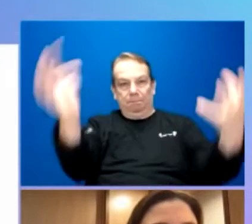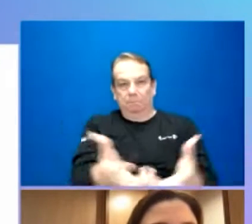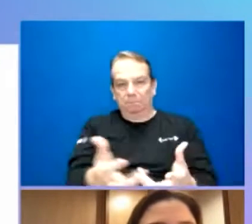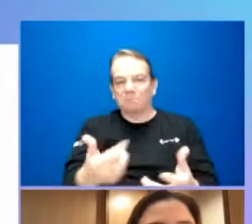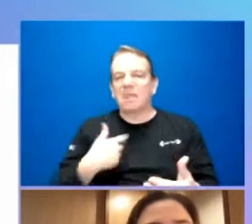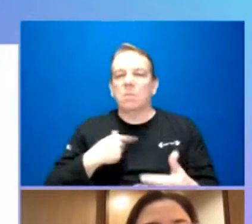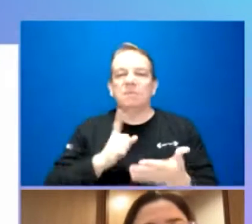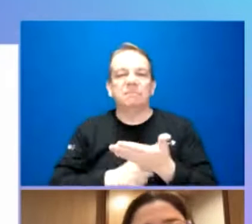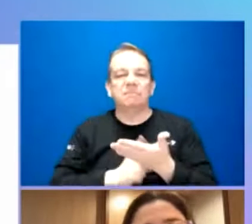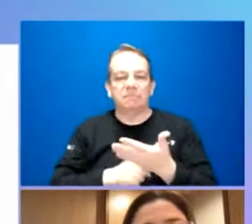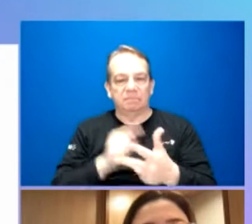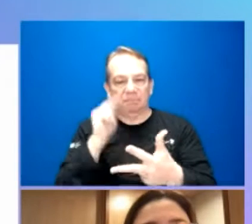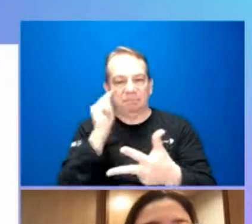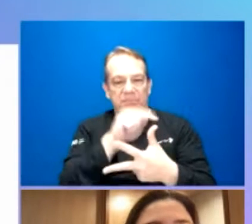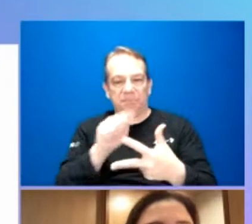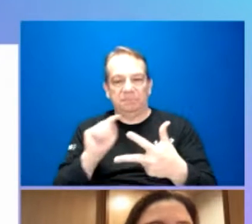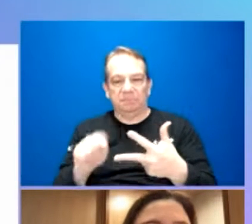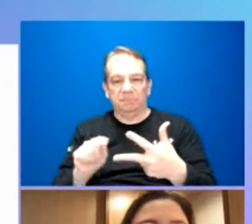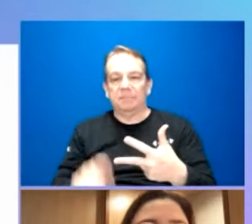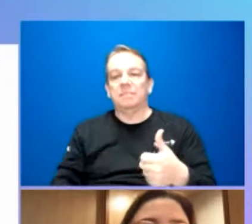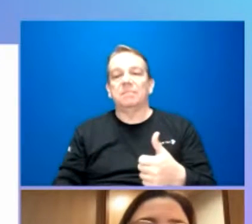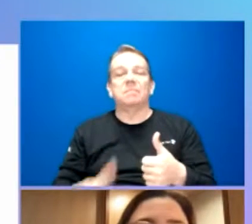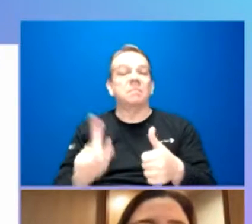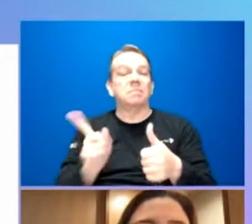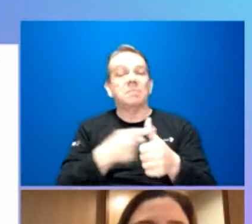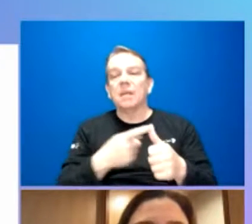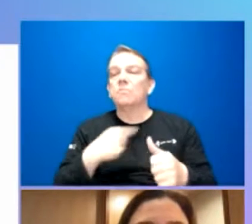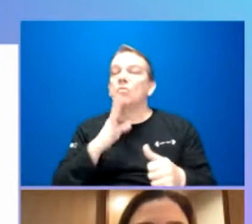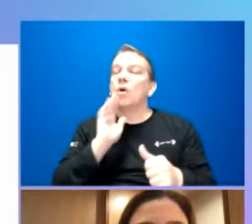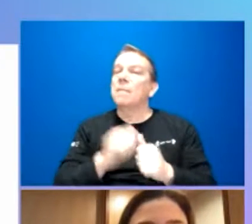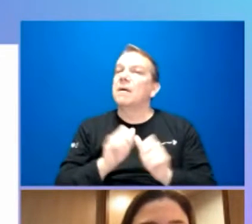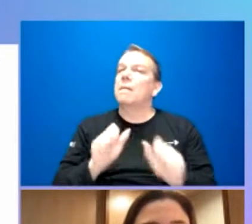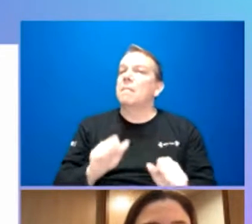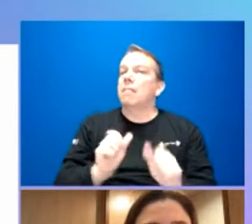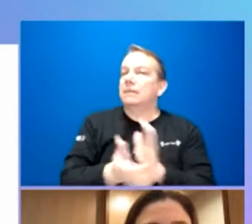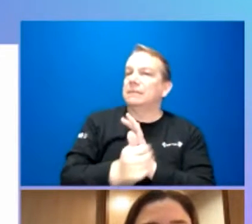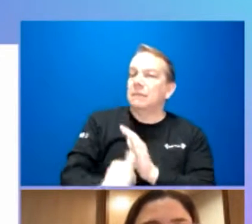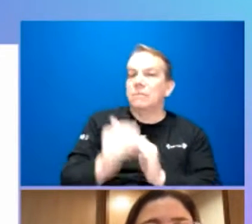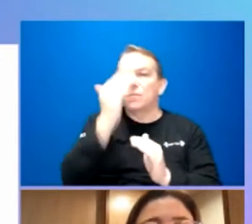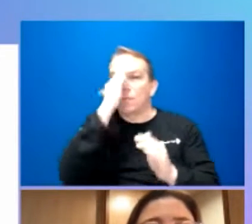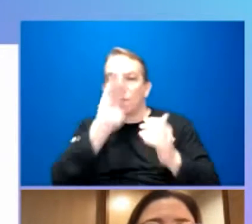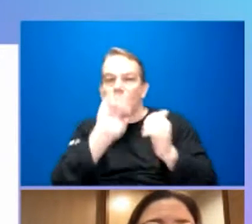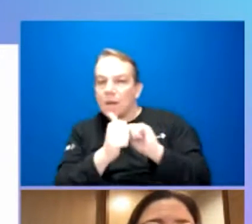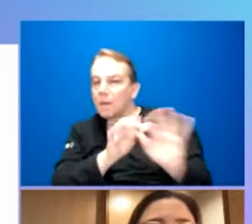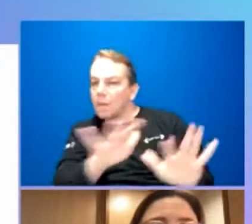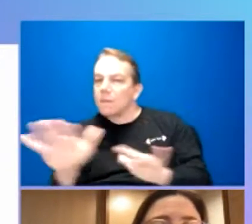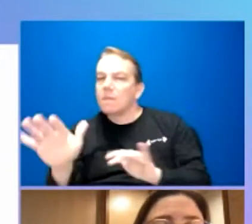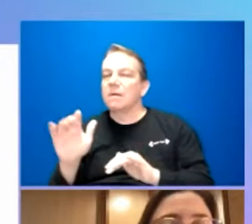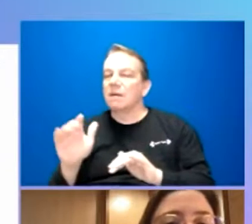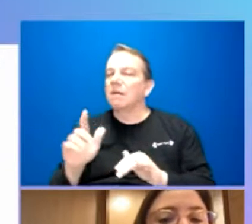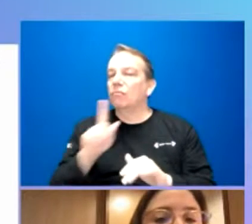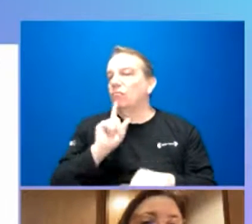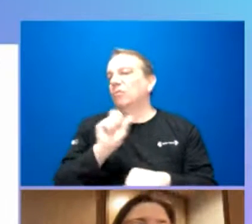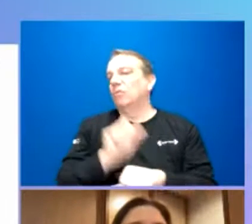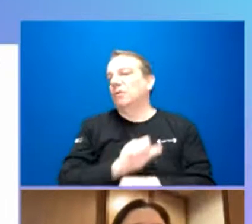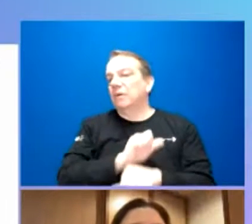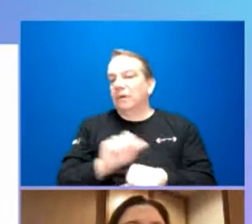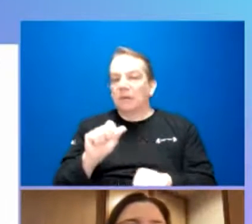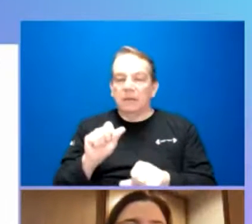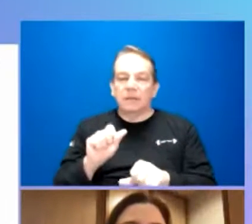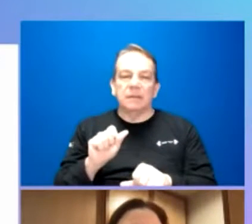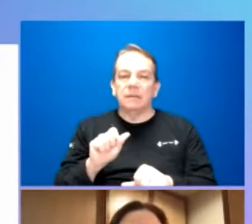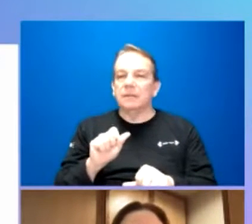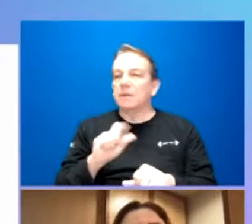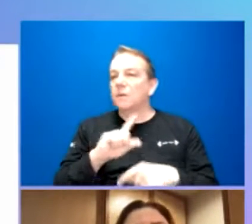bit. So when I talk about skills as a root cause, this really comes from the feeling that